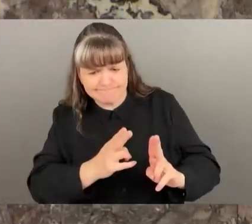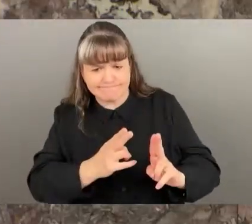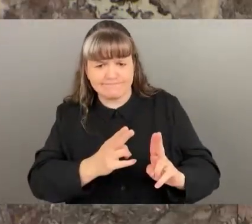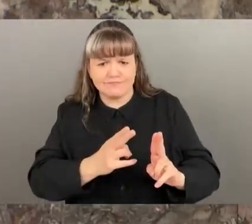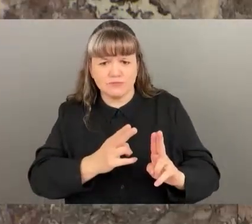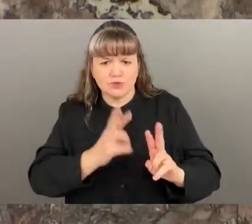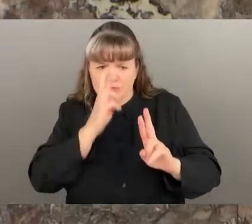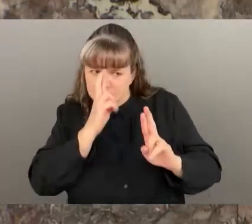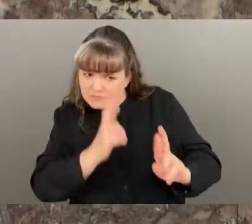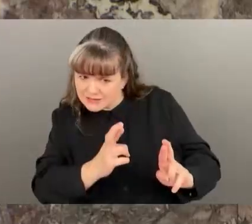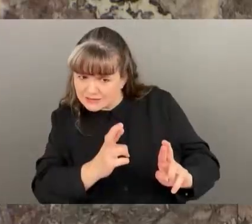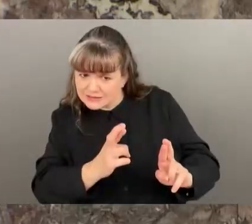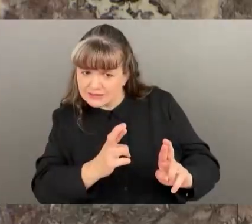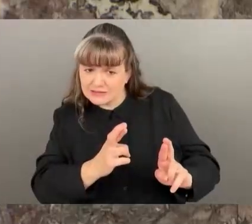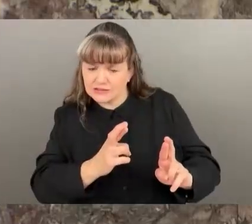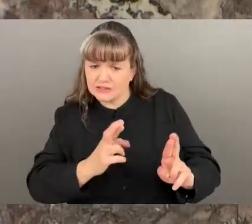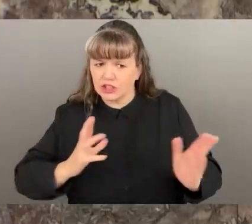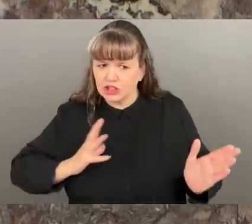individual.